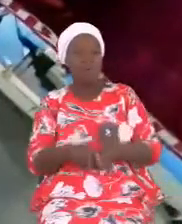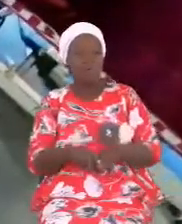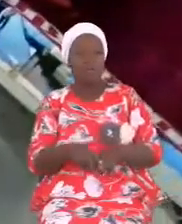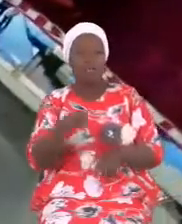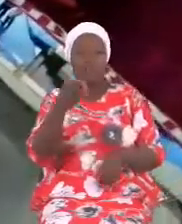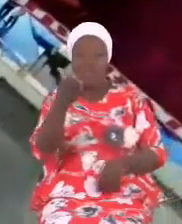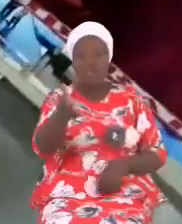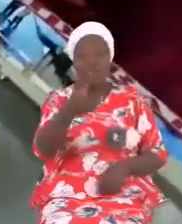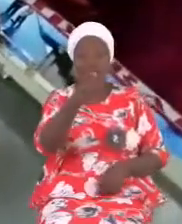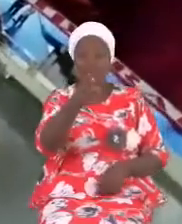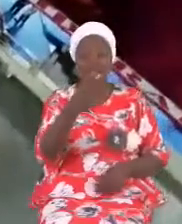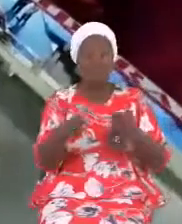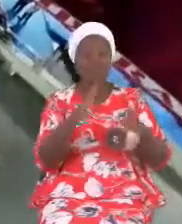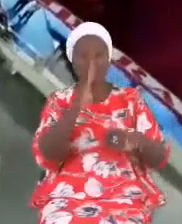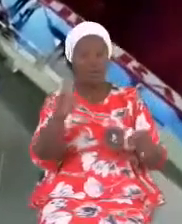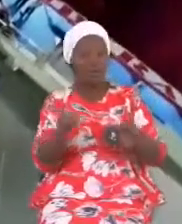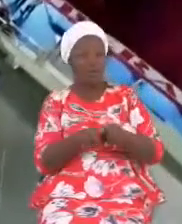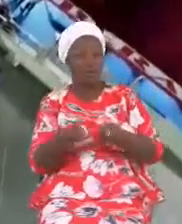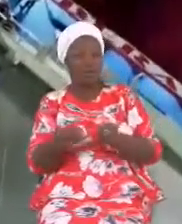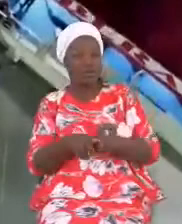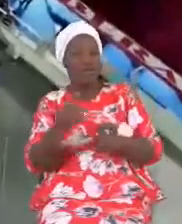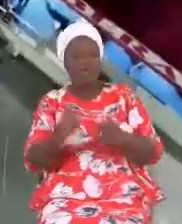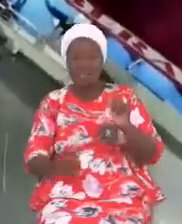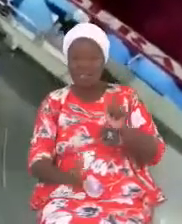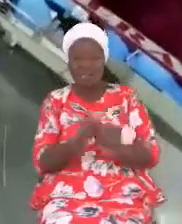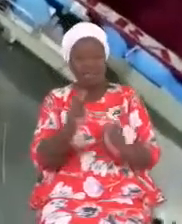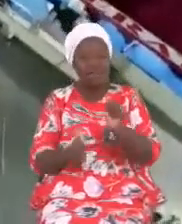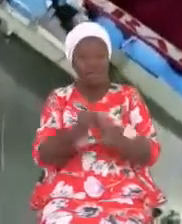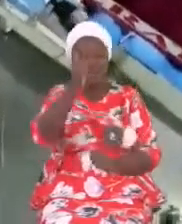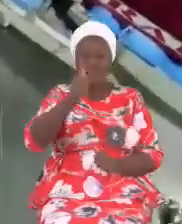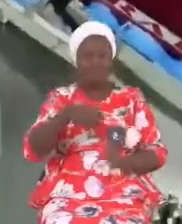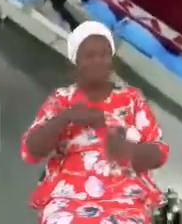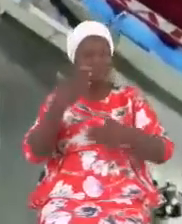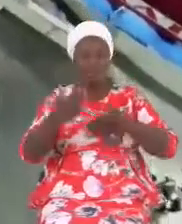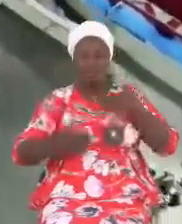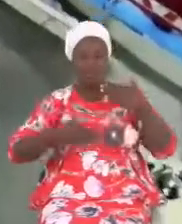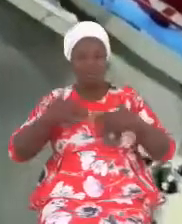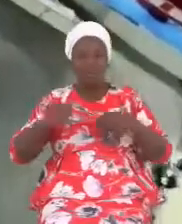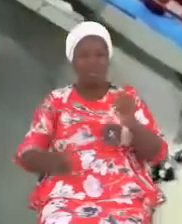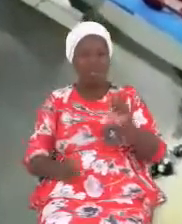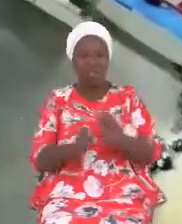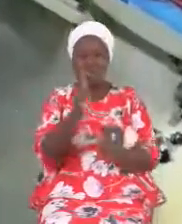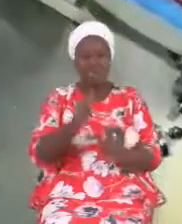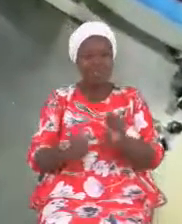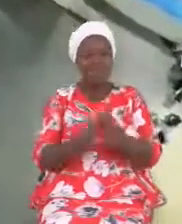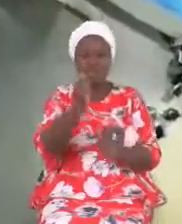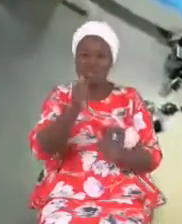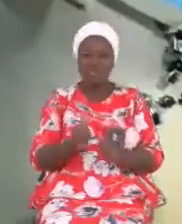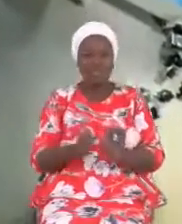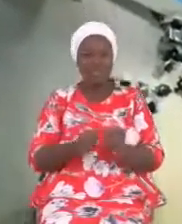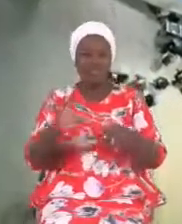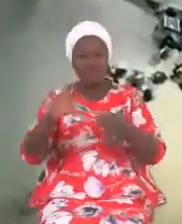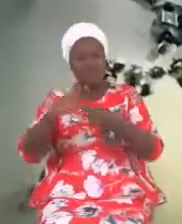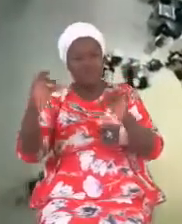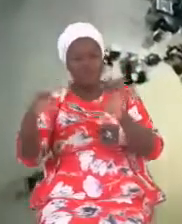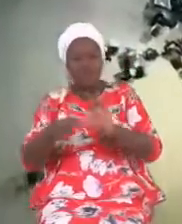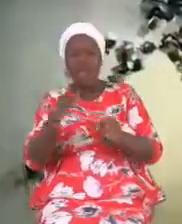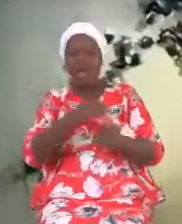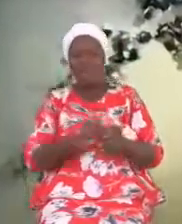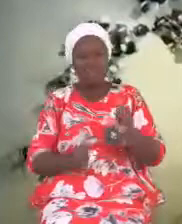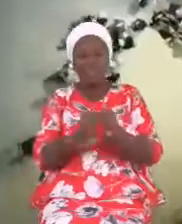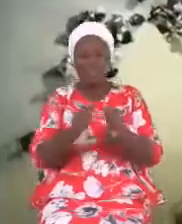also. The greatest joy, the greatest story, and the greatest